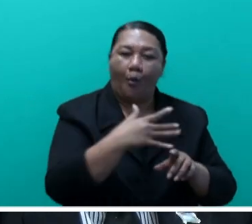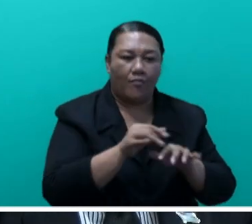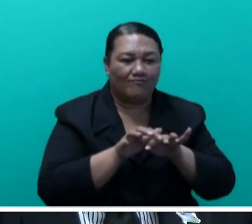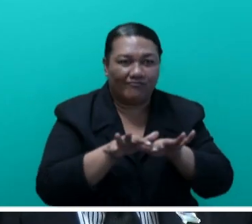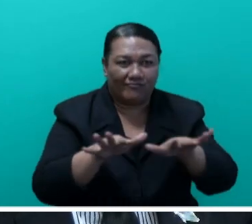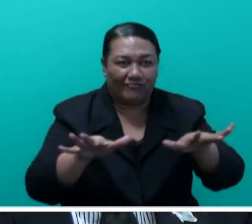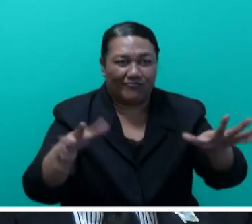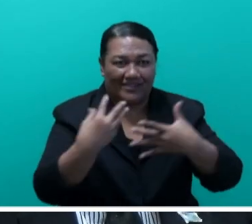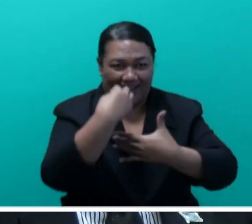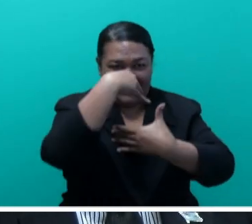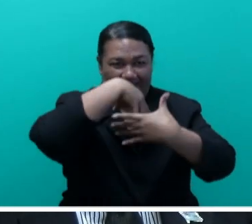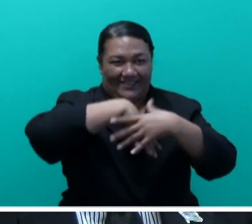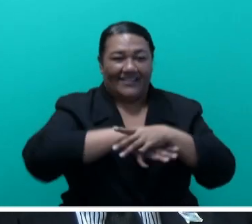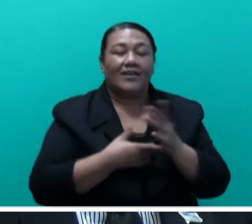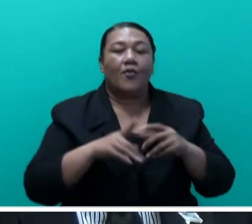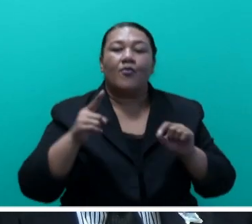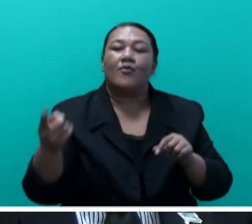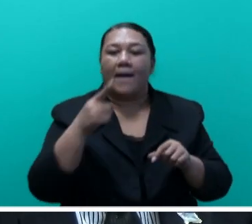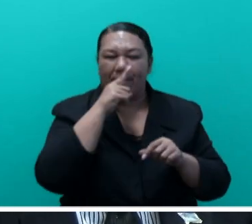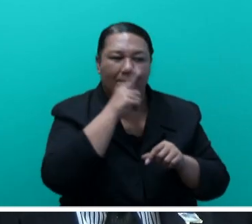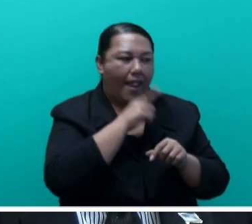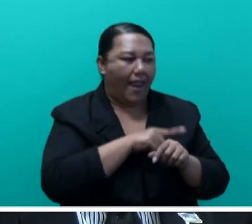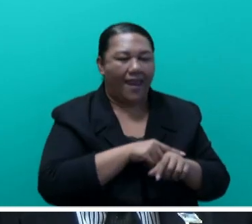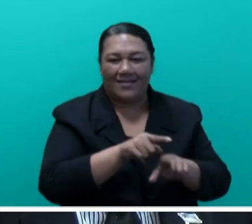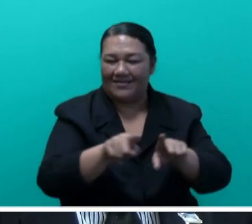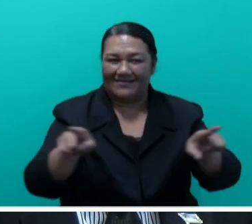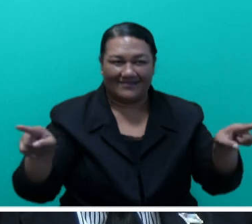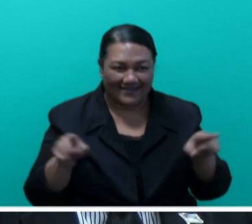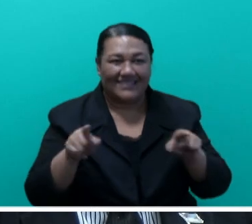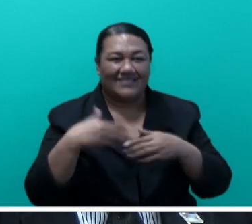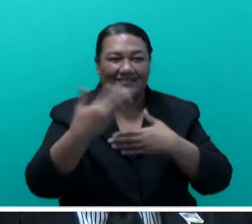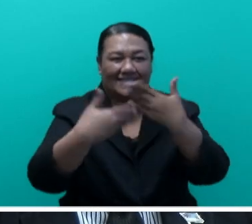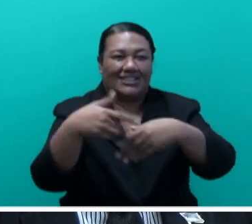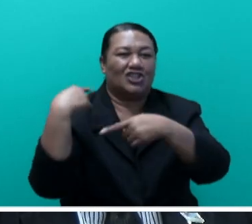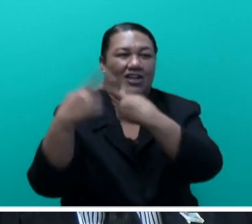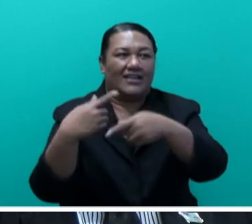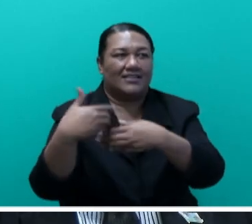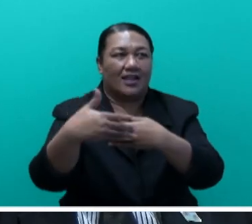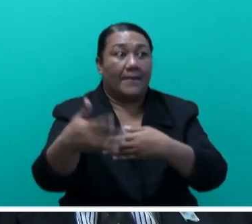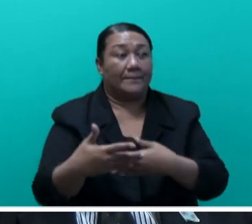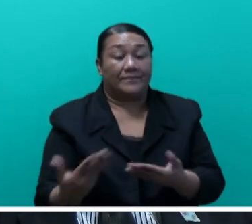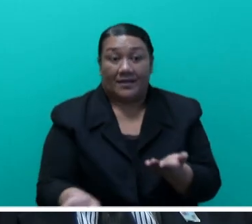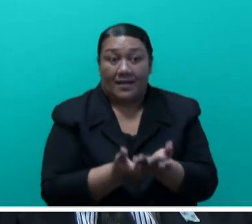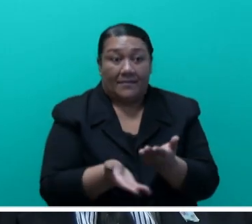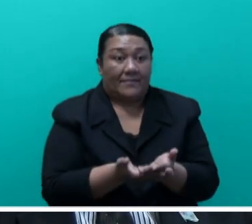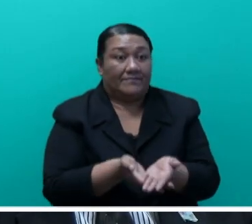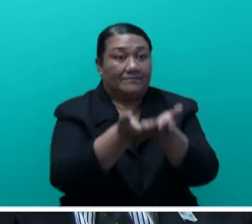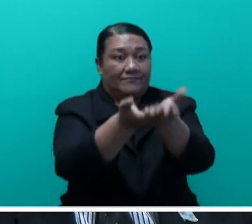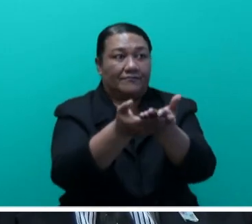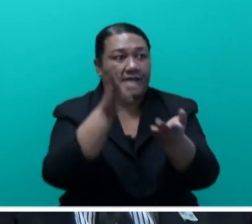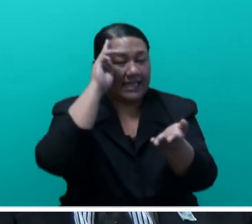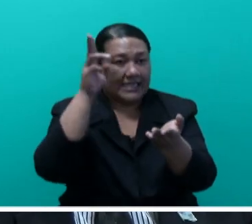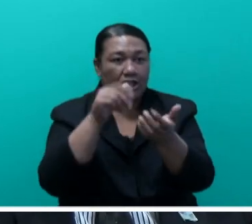Mr. Speaker, I seek for indulgence and approval to submit a copy of the National